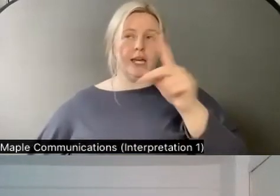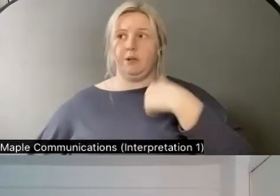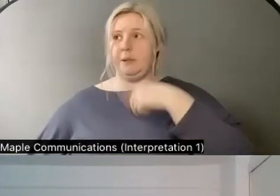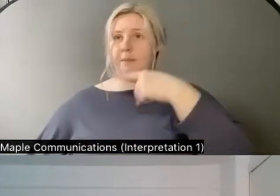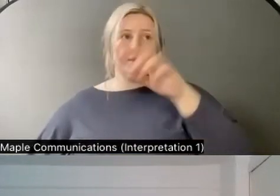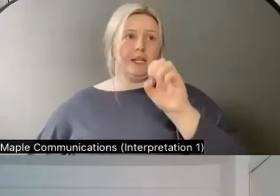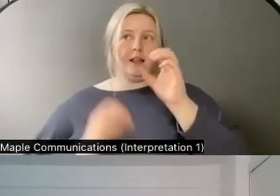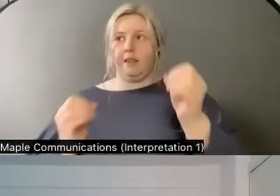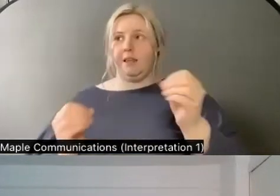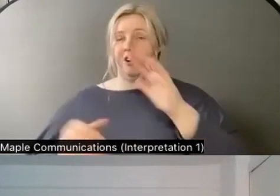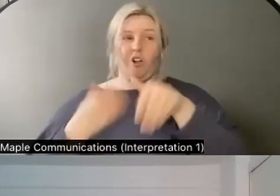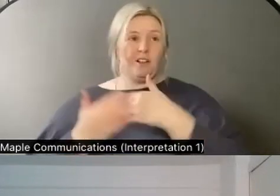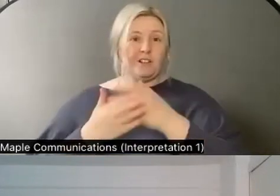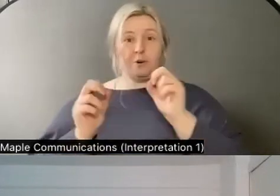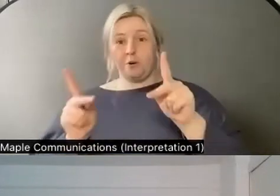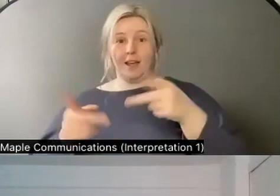not okay right now.